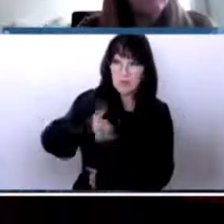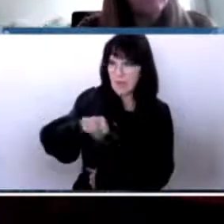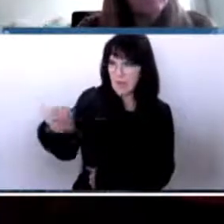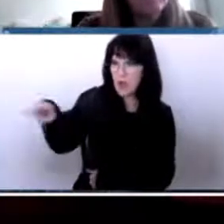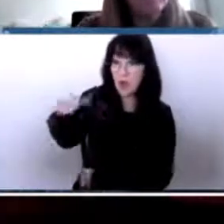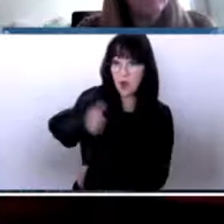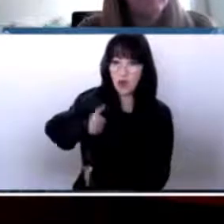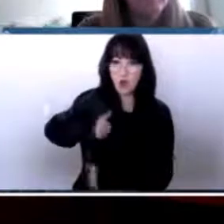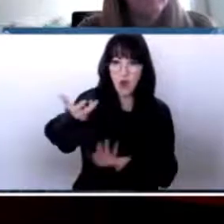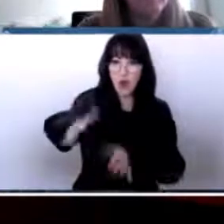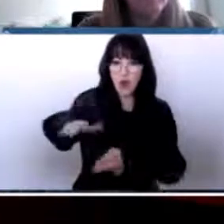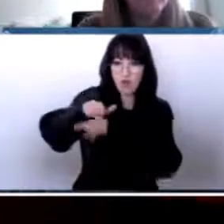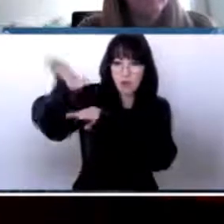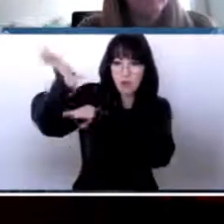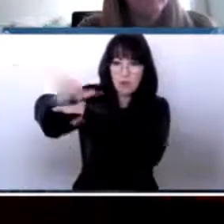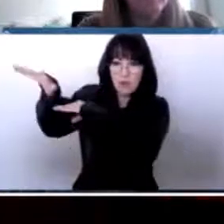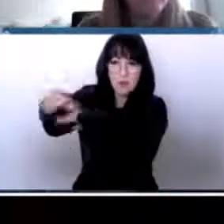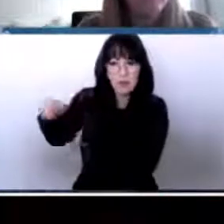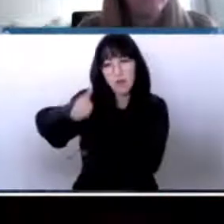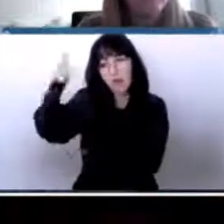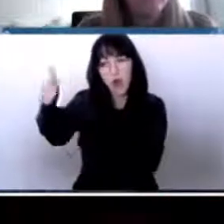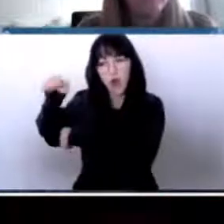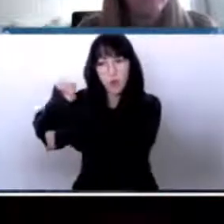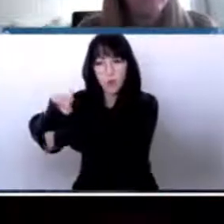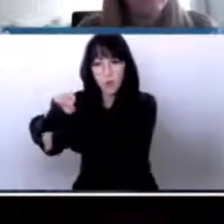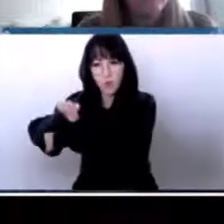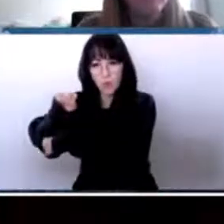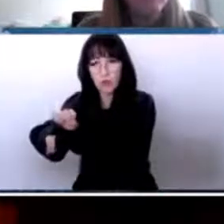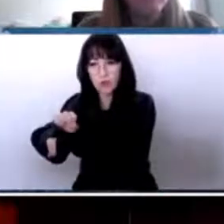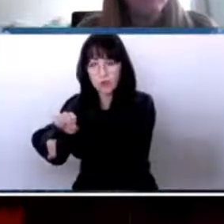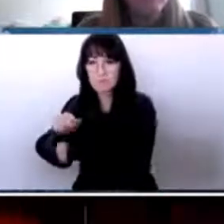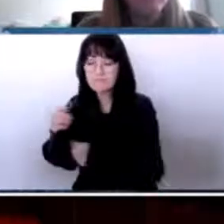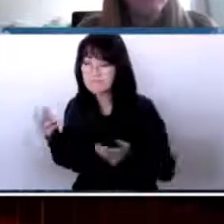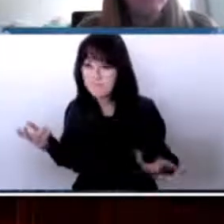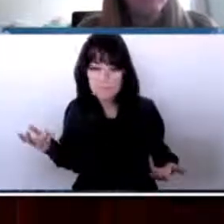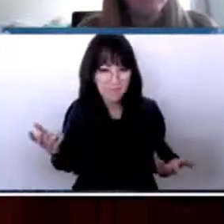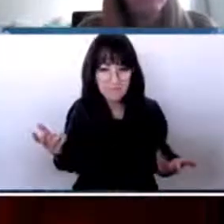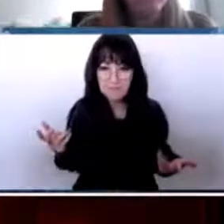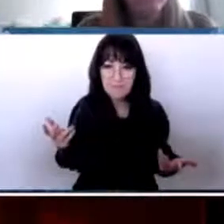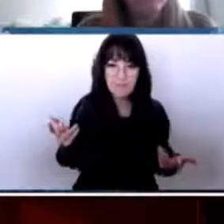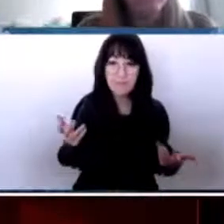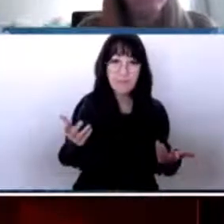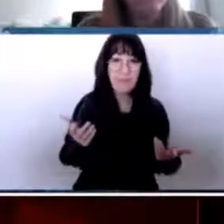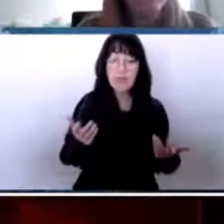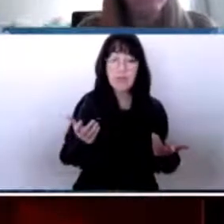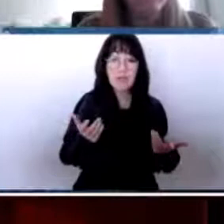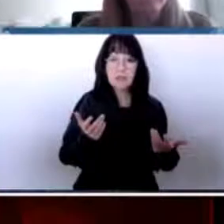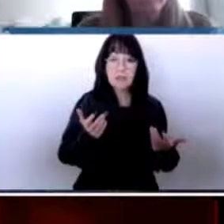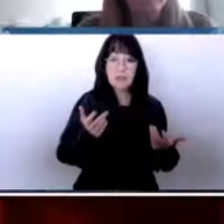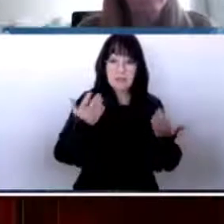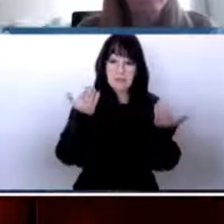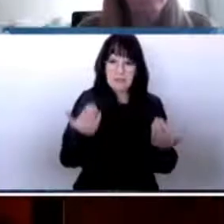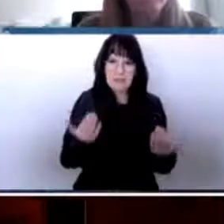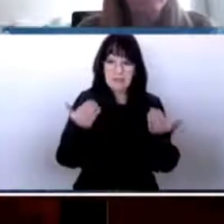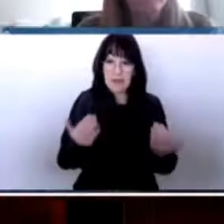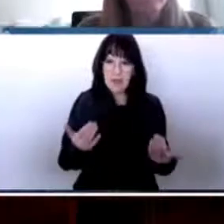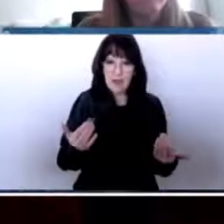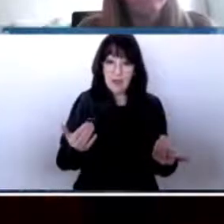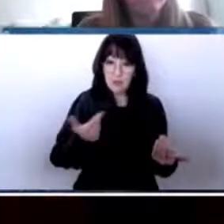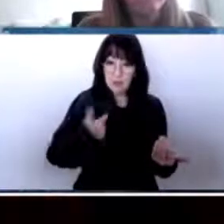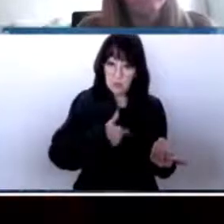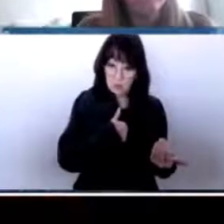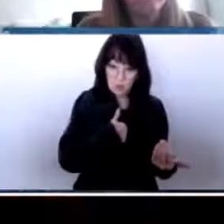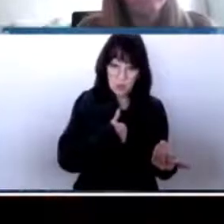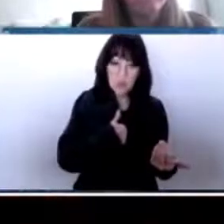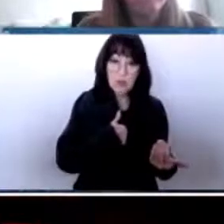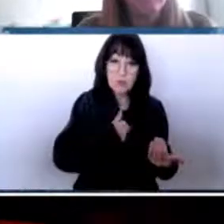facilities have a way to utilize that space, that's great to offload patients there. But the ability for us to come in and provide, a third to